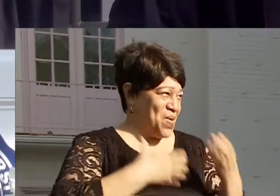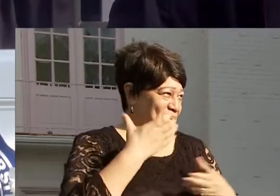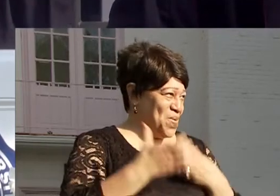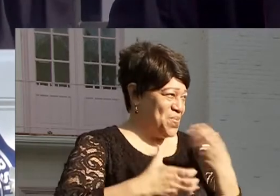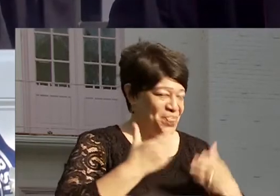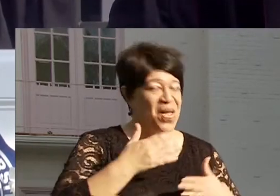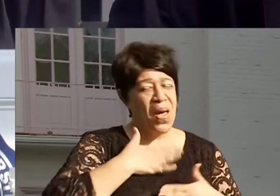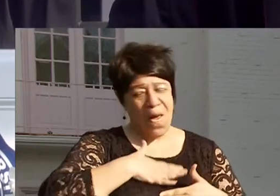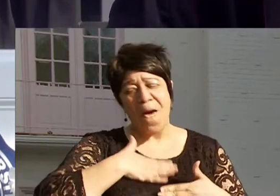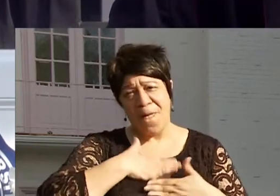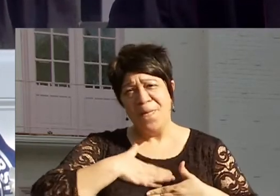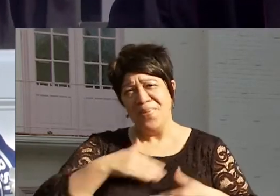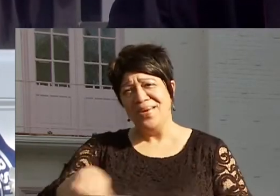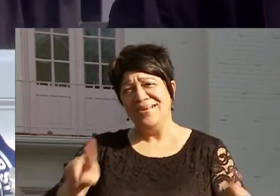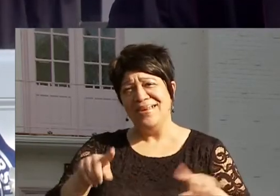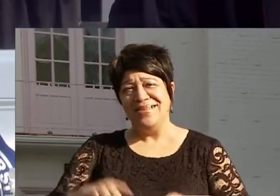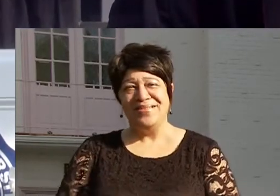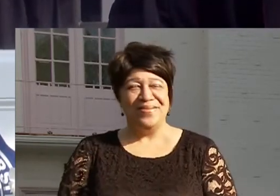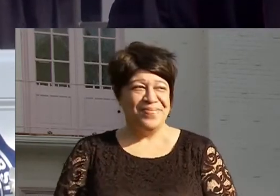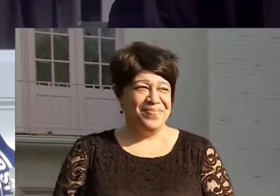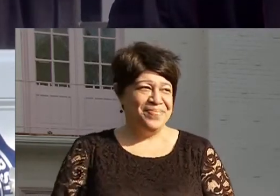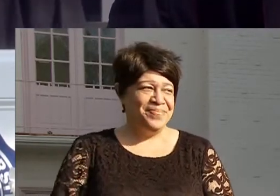appreciate it.